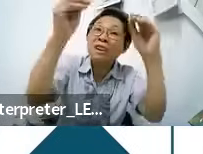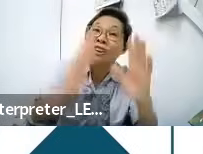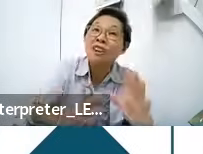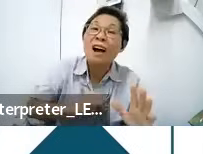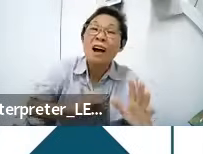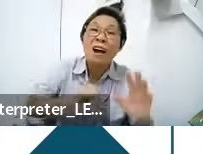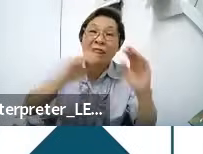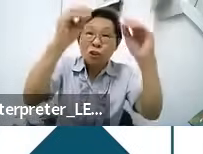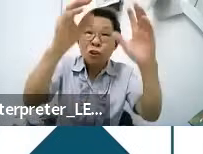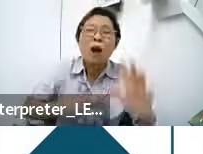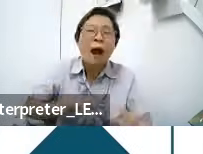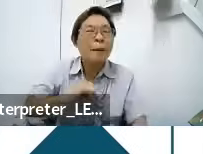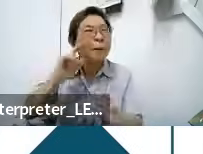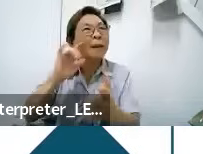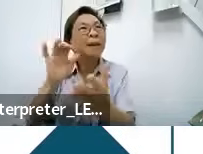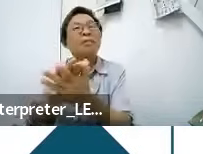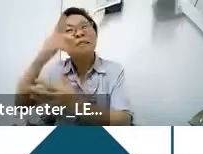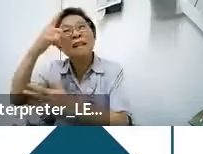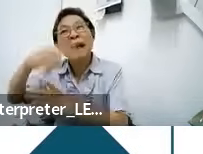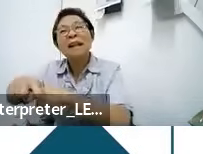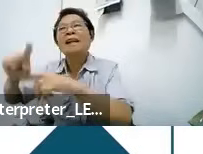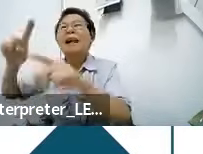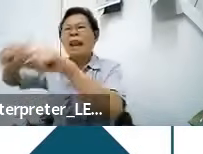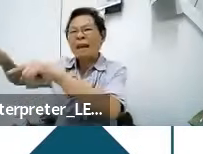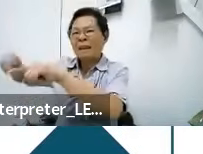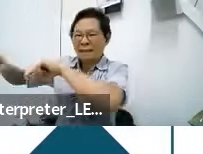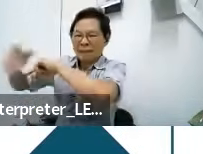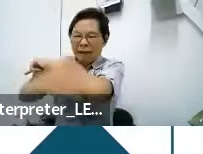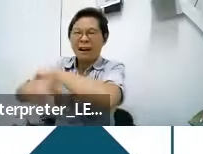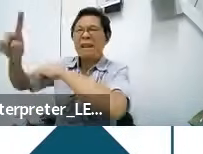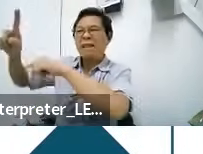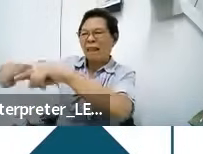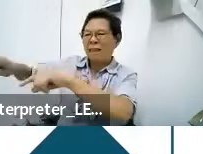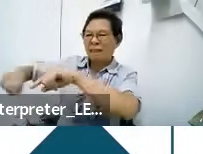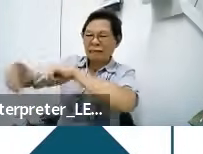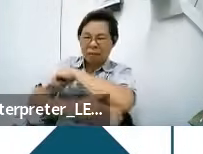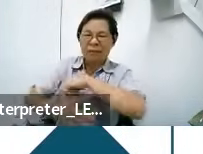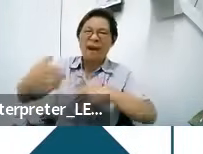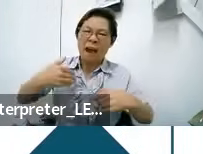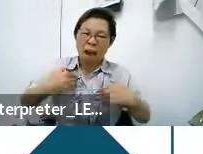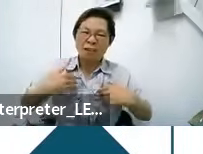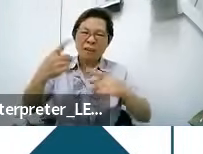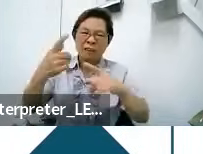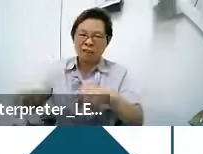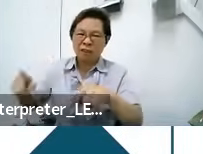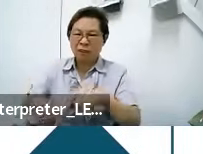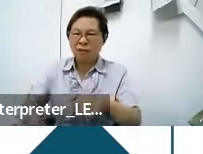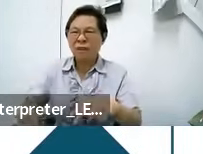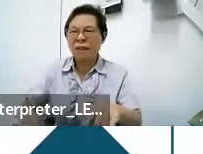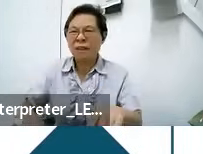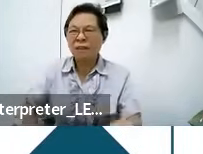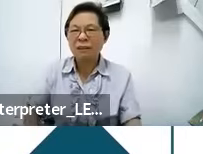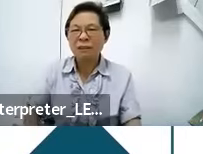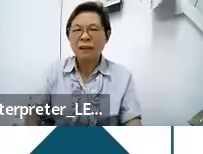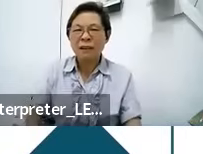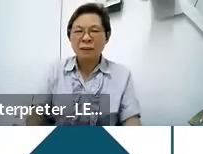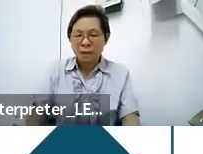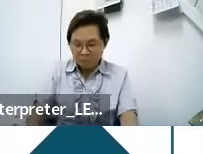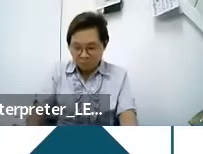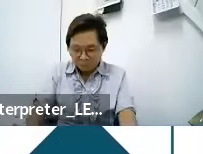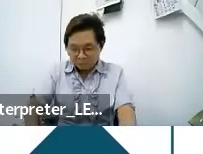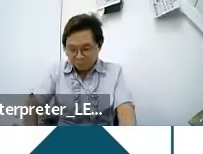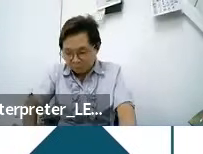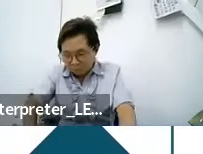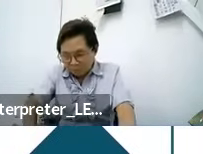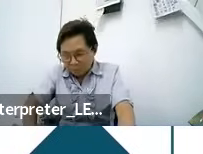believe in Thailand, in other different countries, we have different progressions. So some